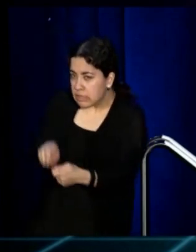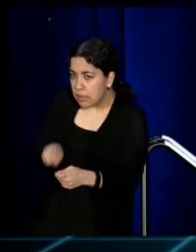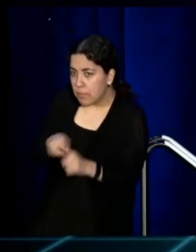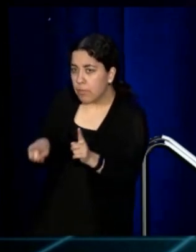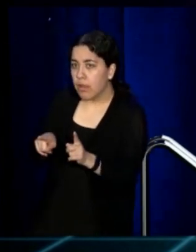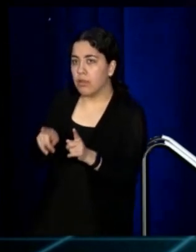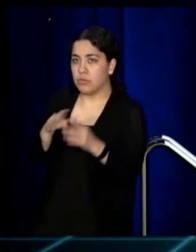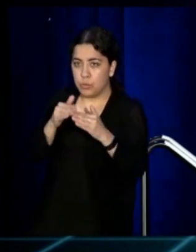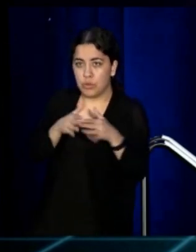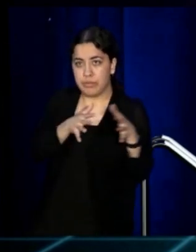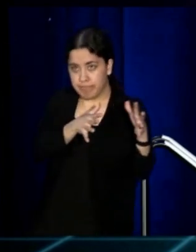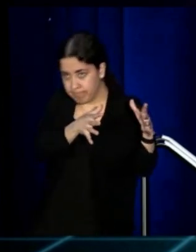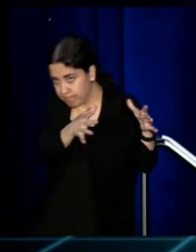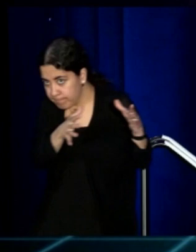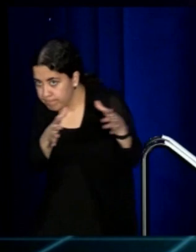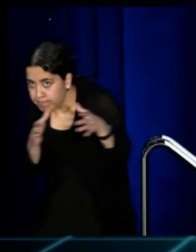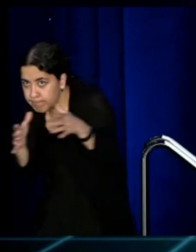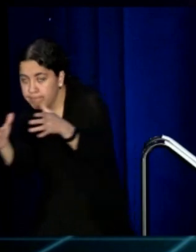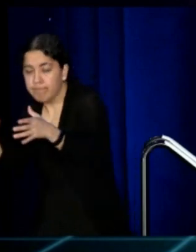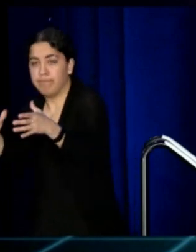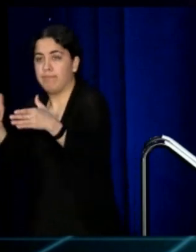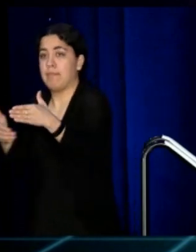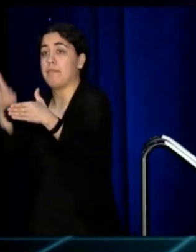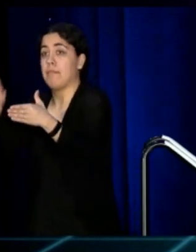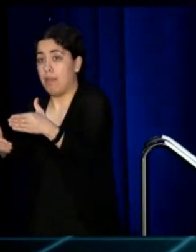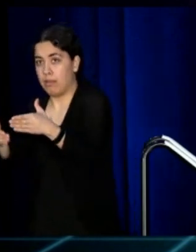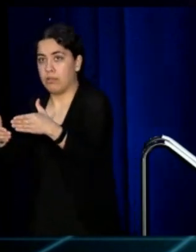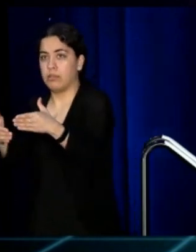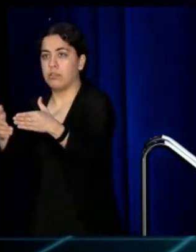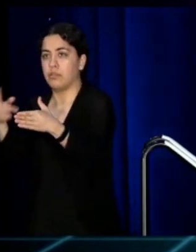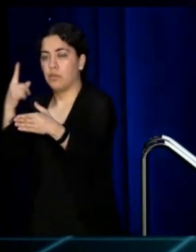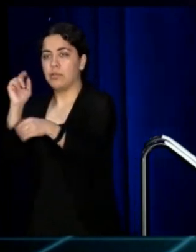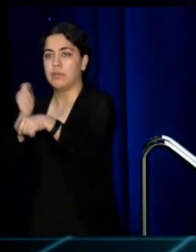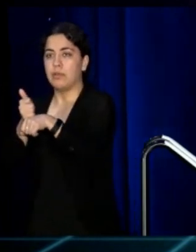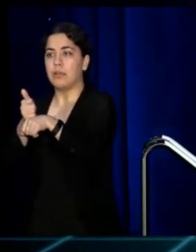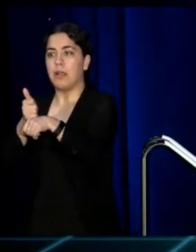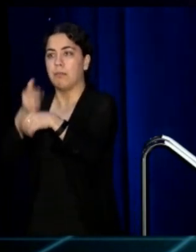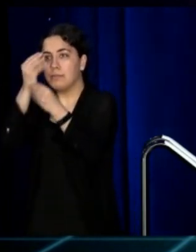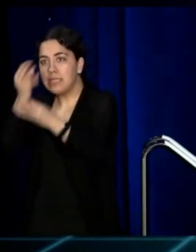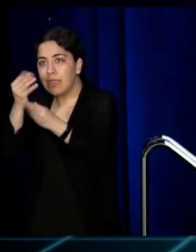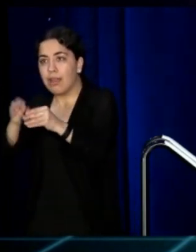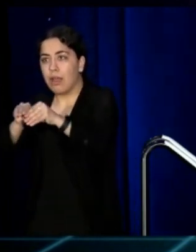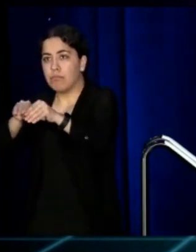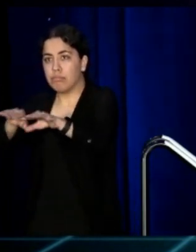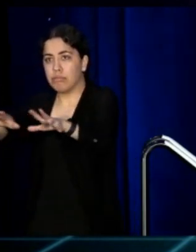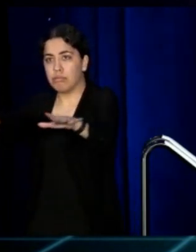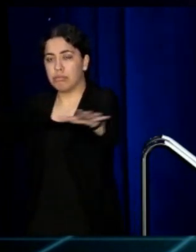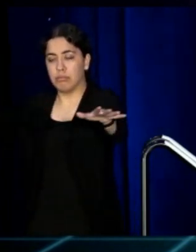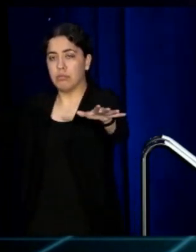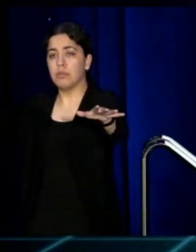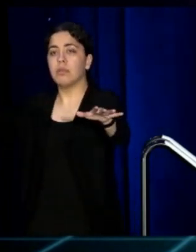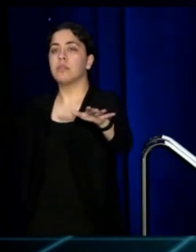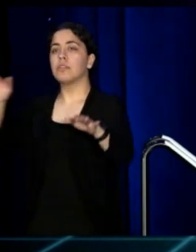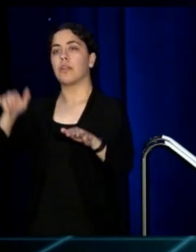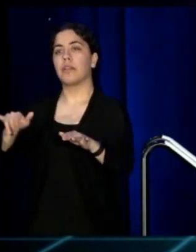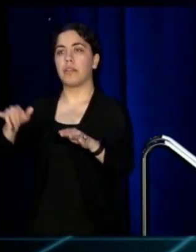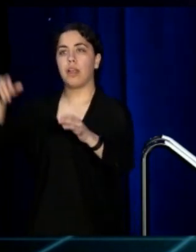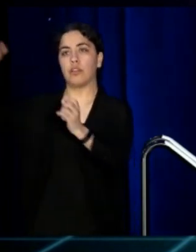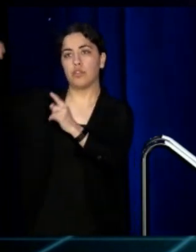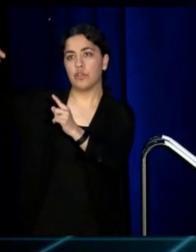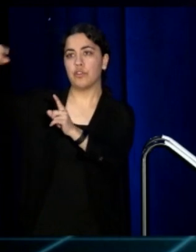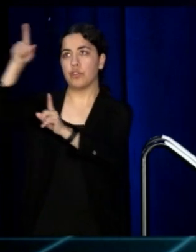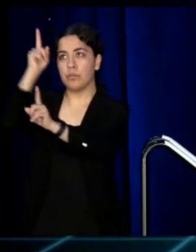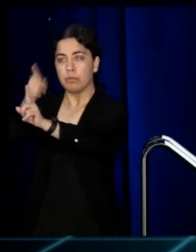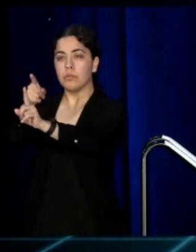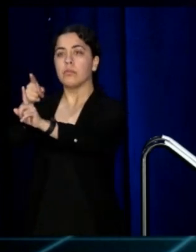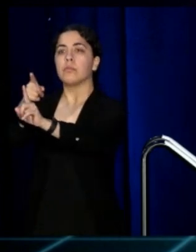moved as a community in terms of how to kind of create data across the network here. And so all these kind of server-driven paradigms use something